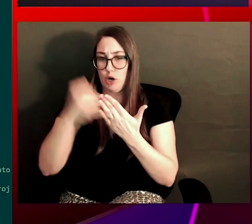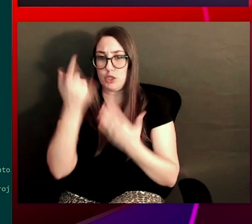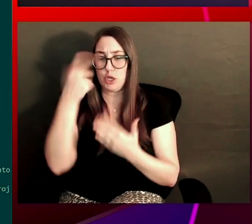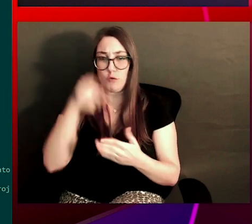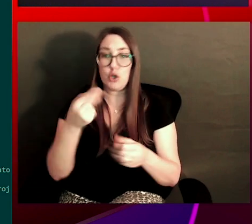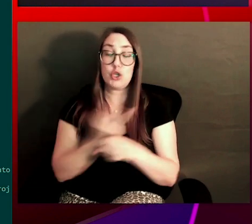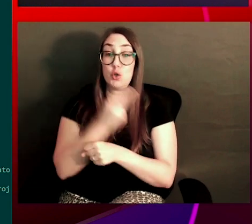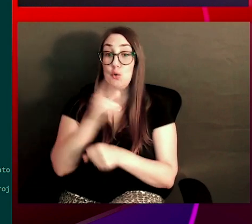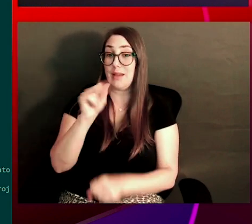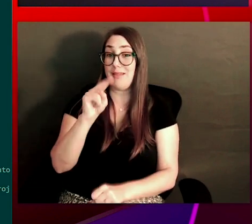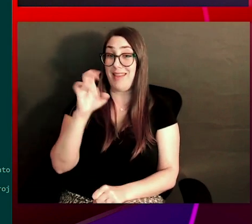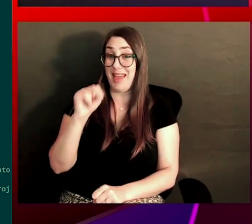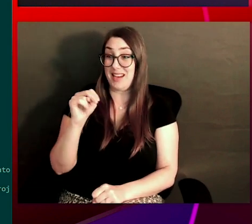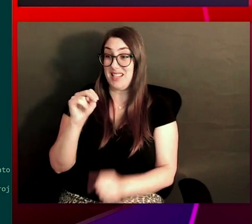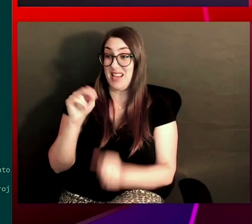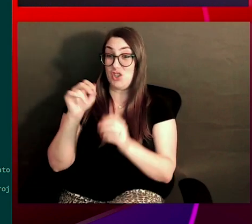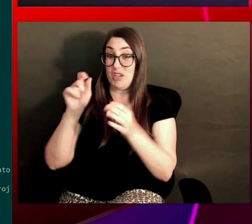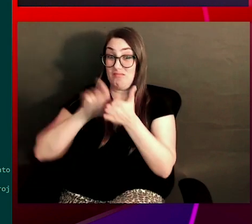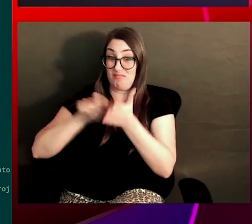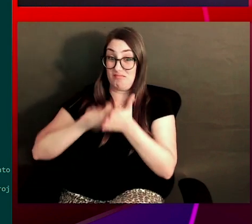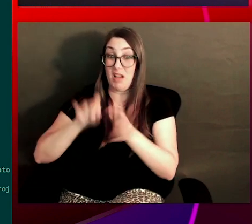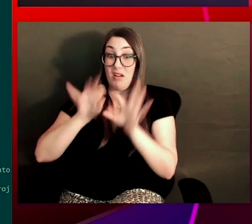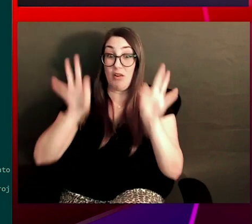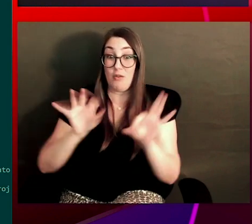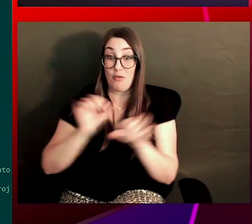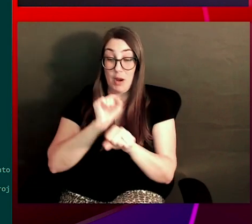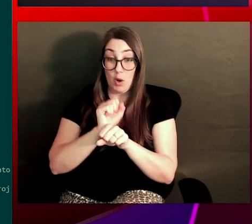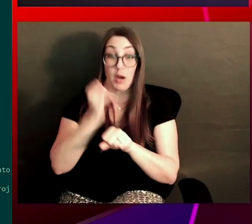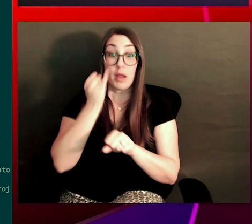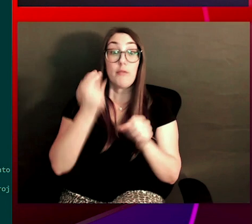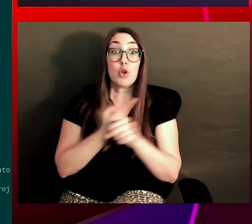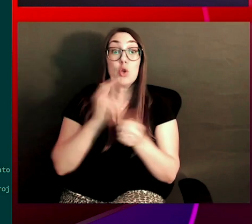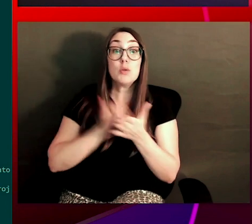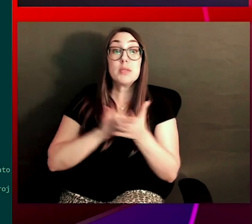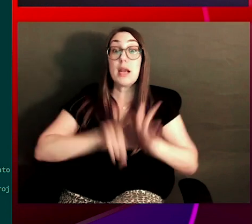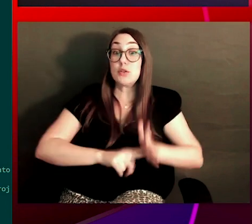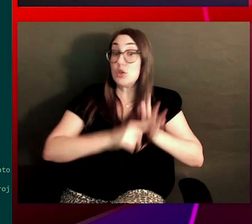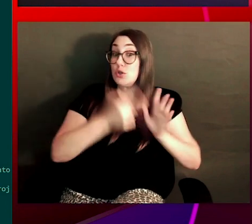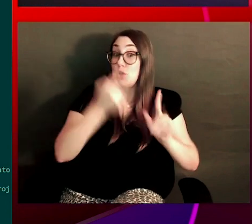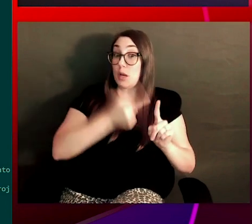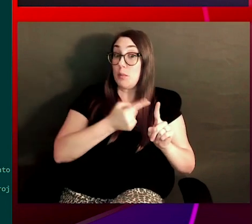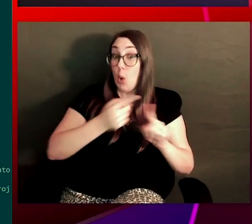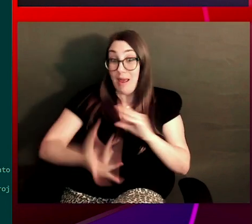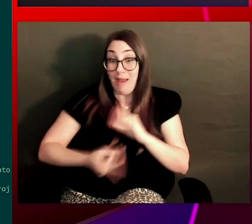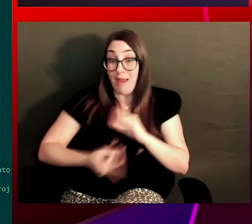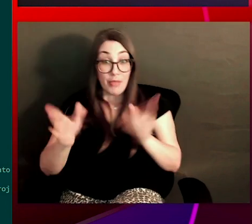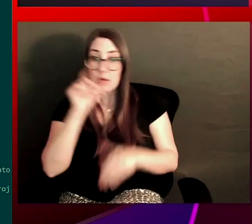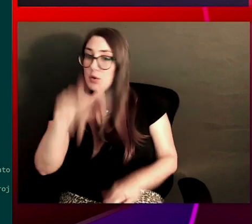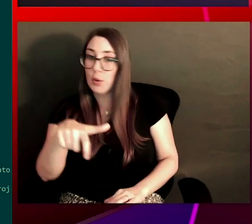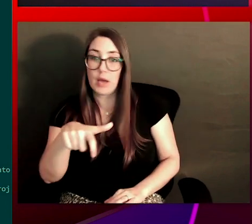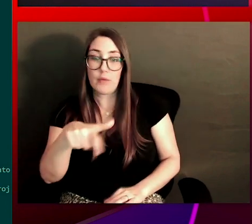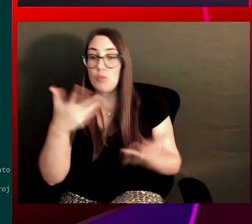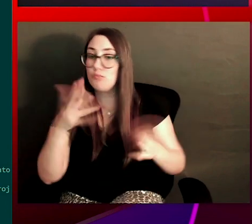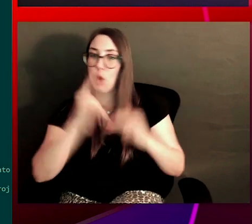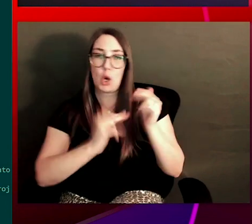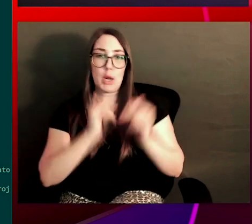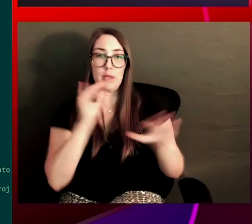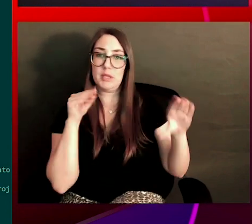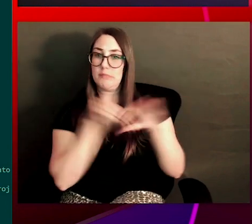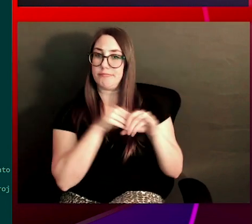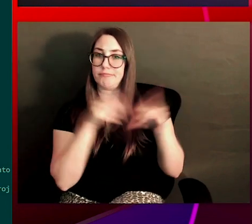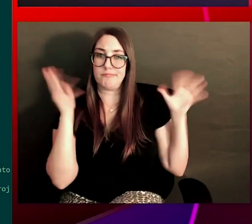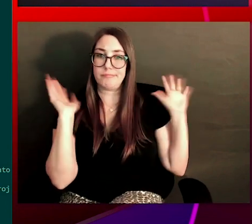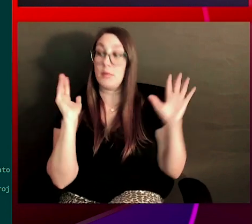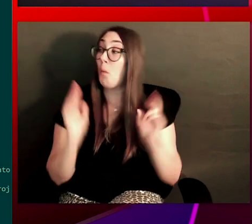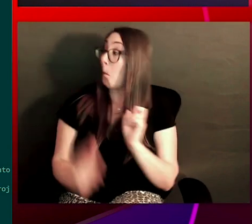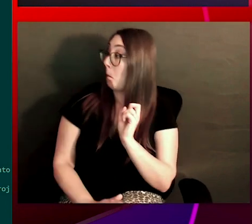right? If you use that as your starting point, you don't need to add this package. It's already built in. It's already assumed, okay? Because we came from